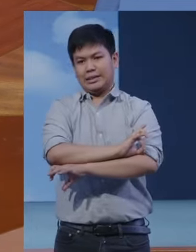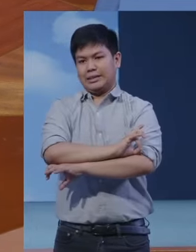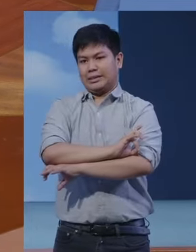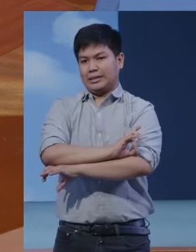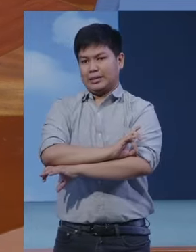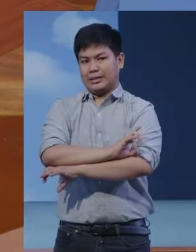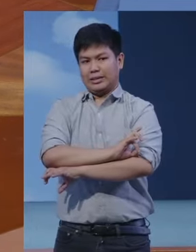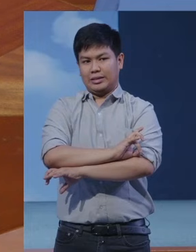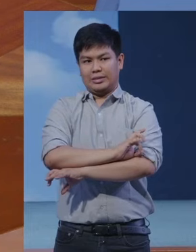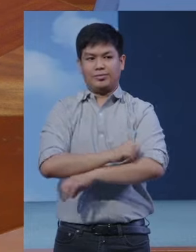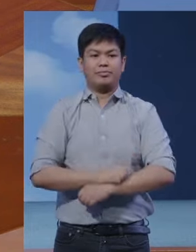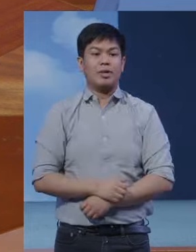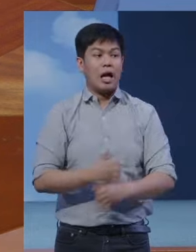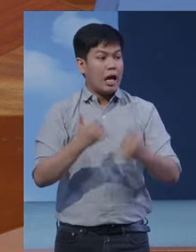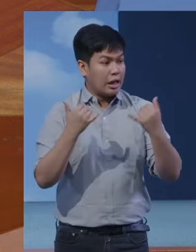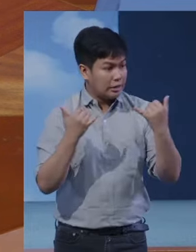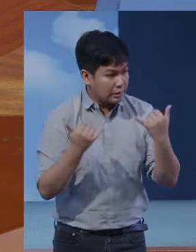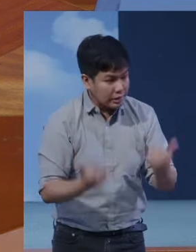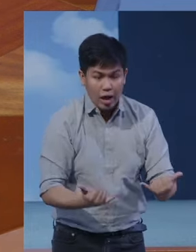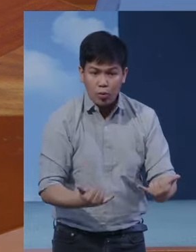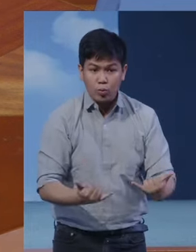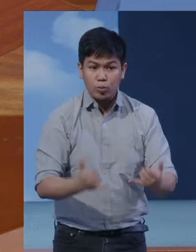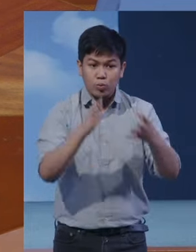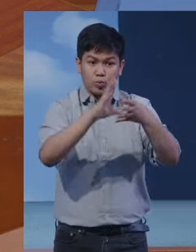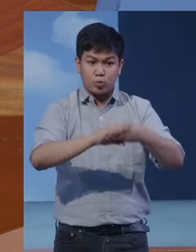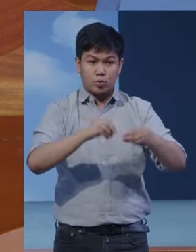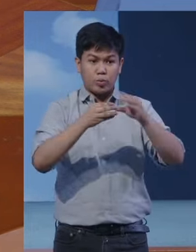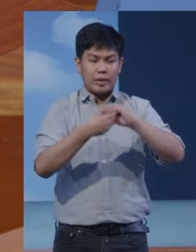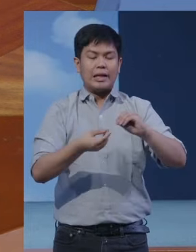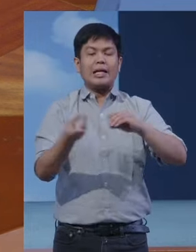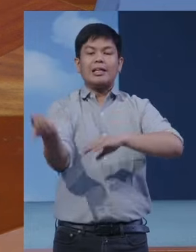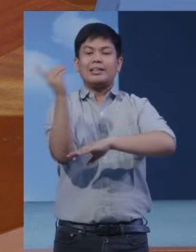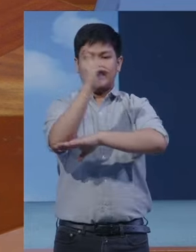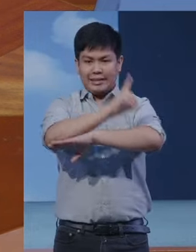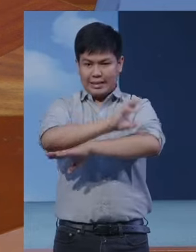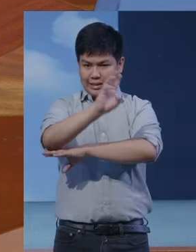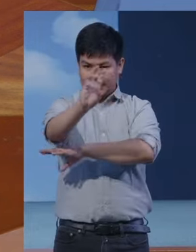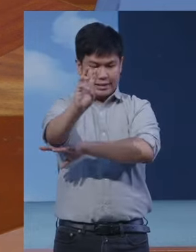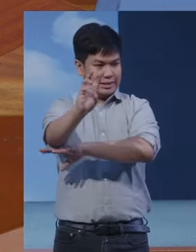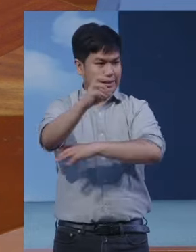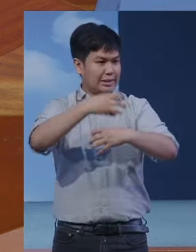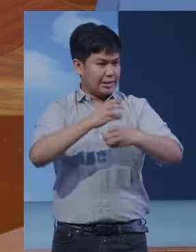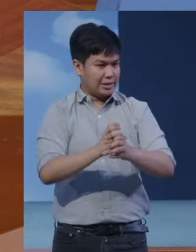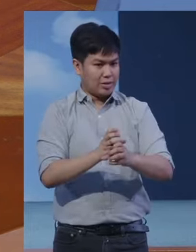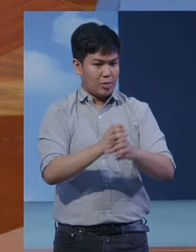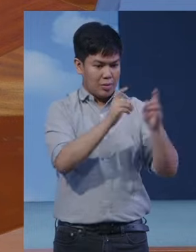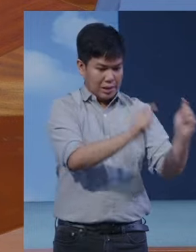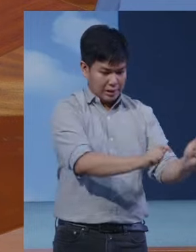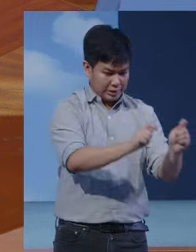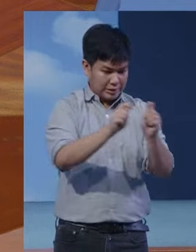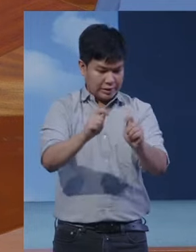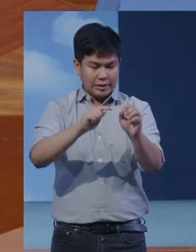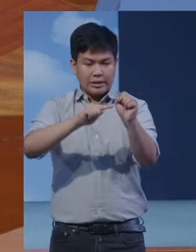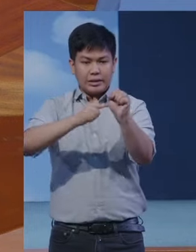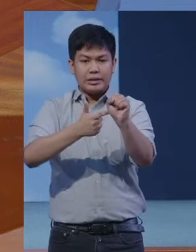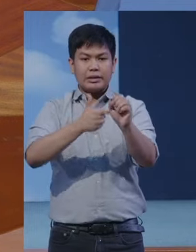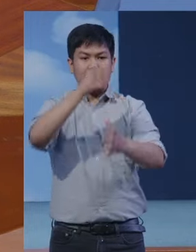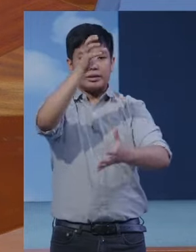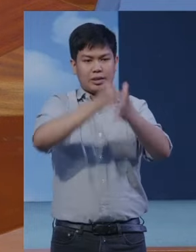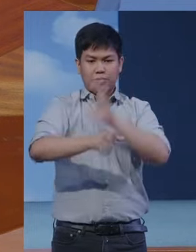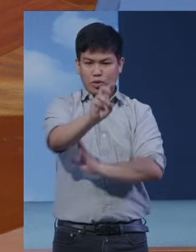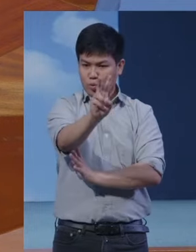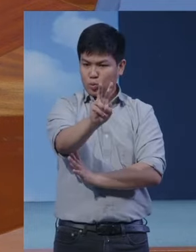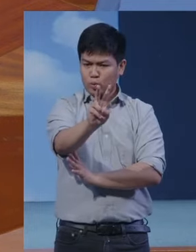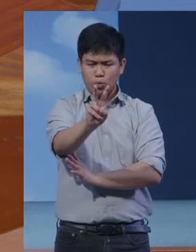y pong account na yon day si po y ng creation pagdating po sa genesis chapter